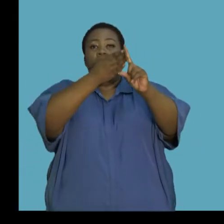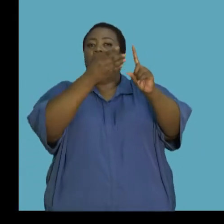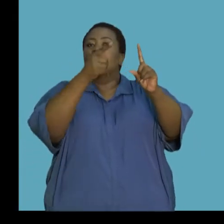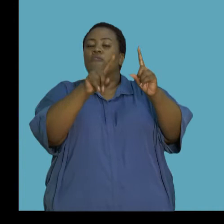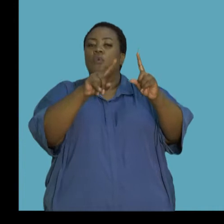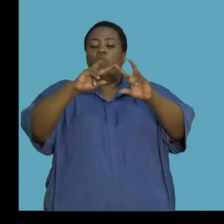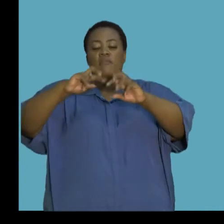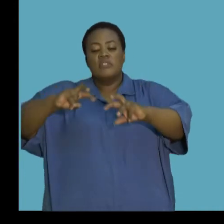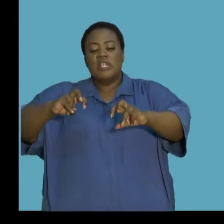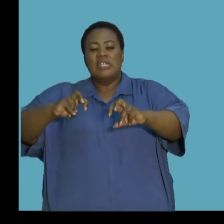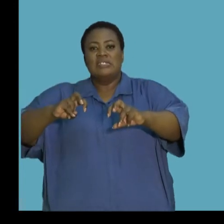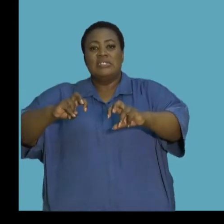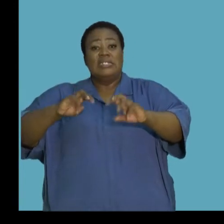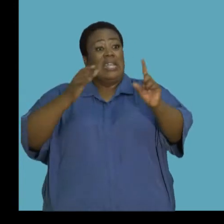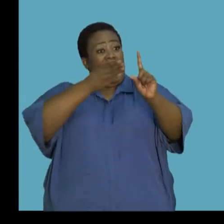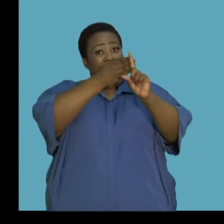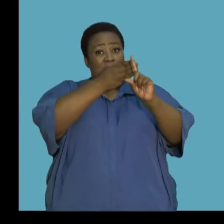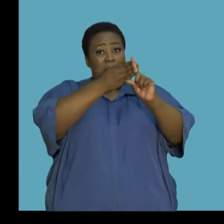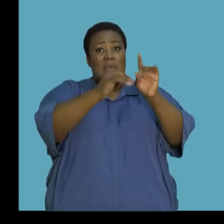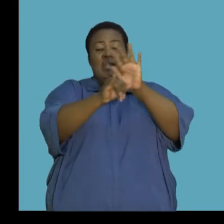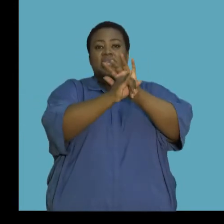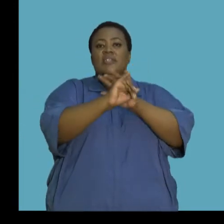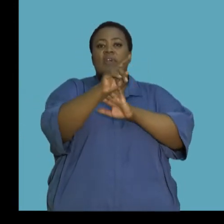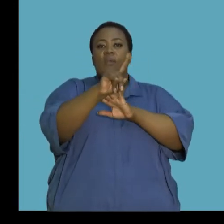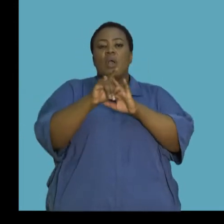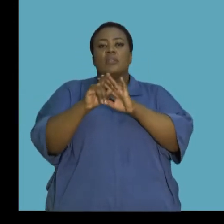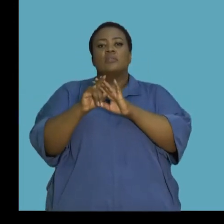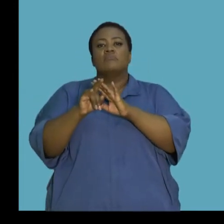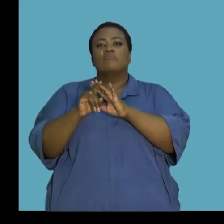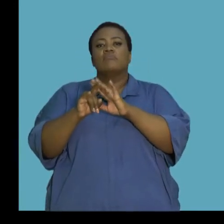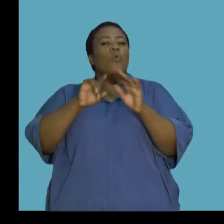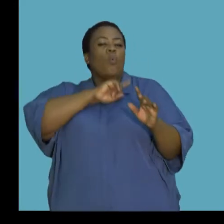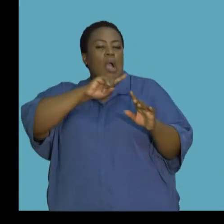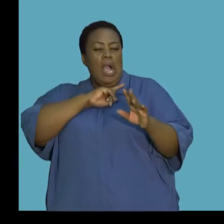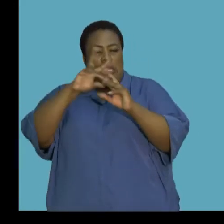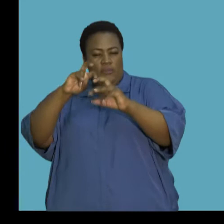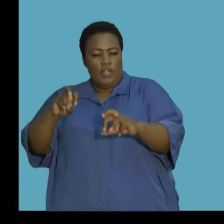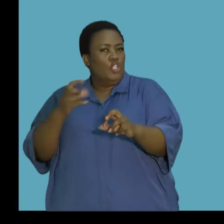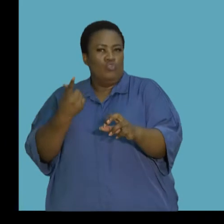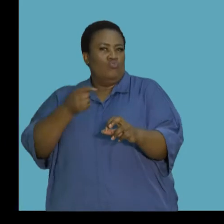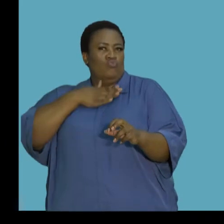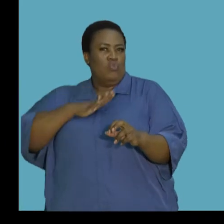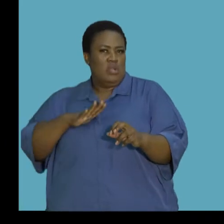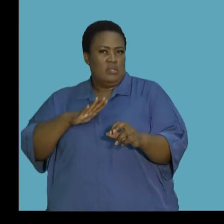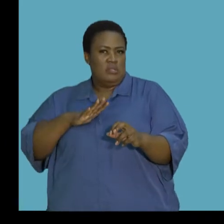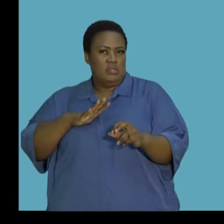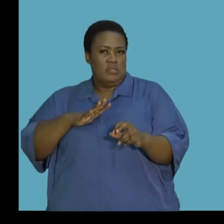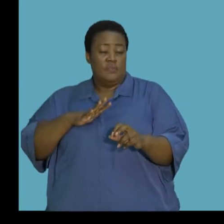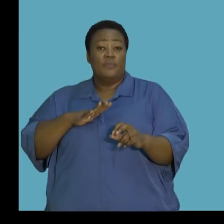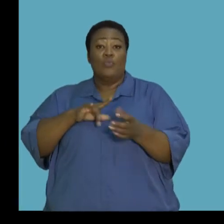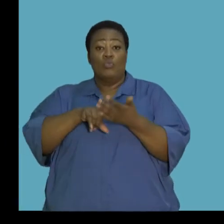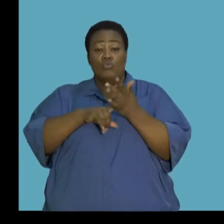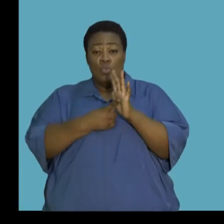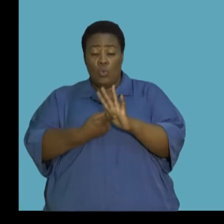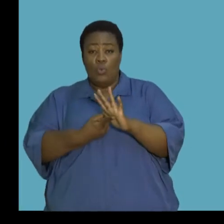aim identifies the purpose of the investigation. It is a straightforward expression of what